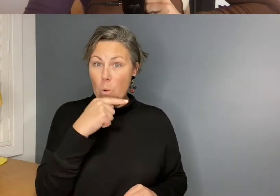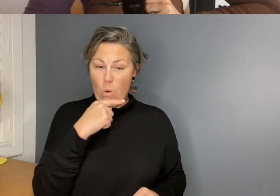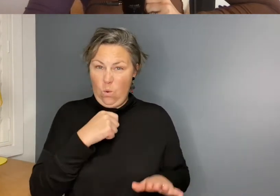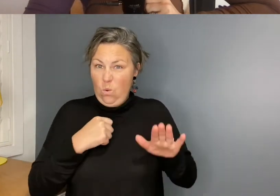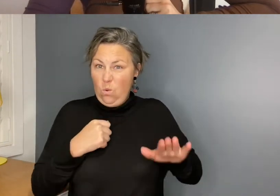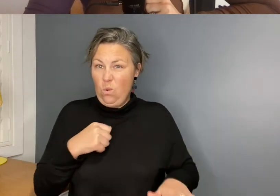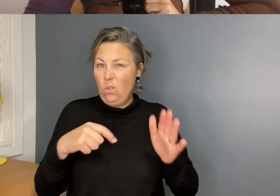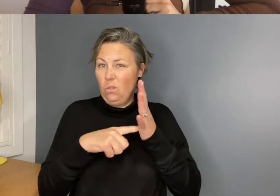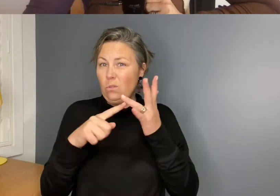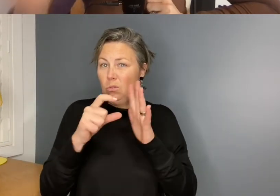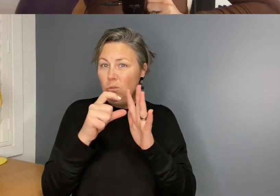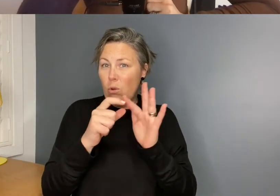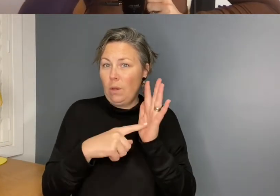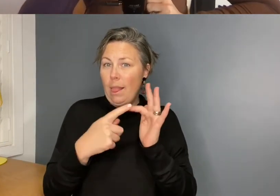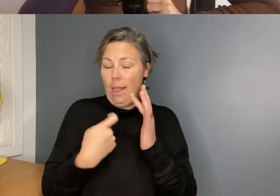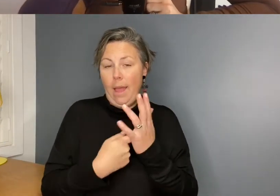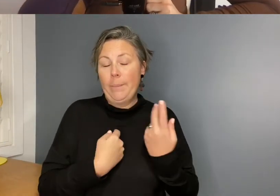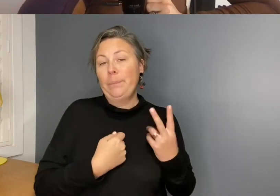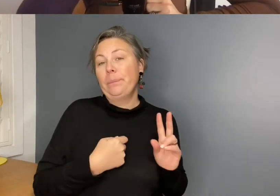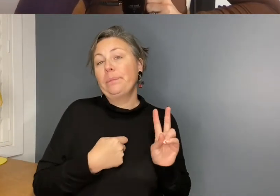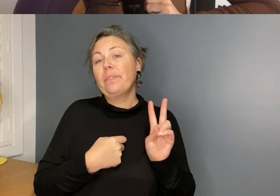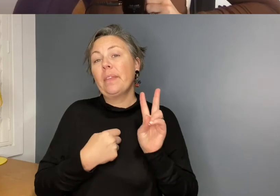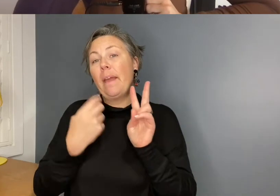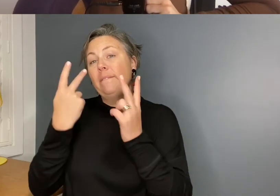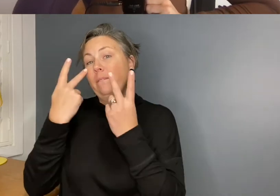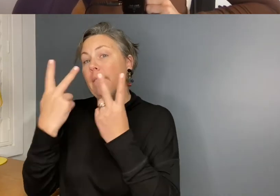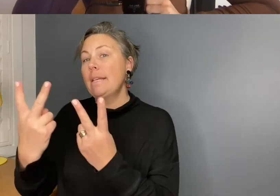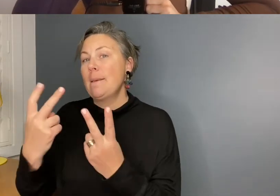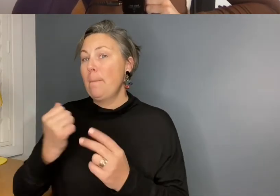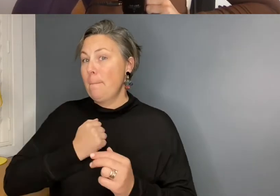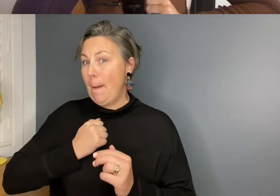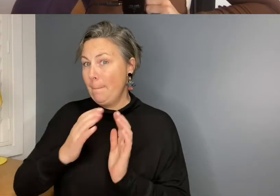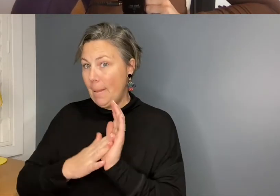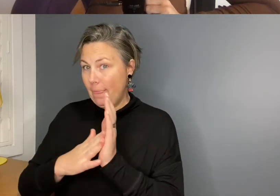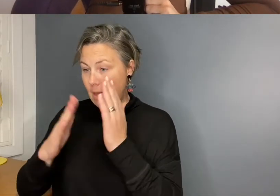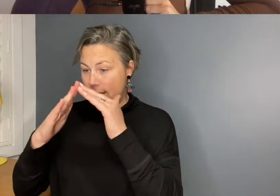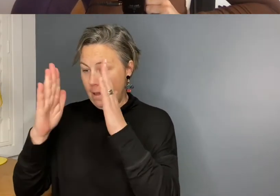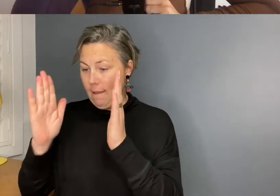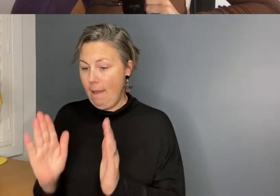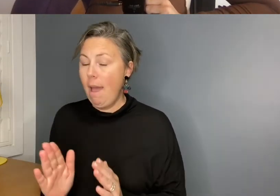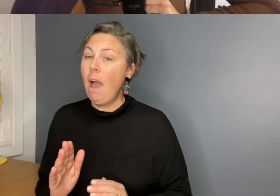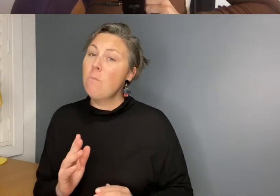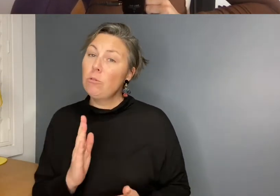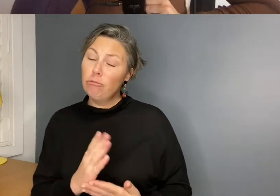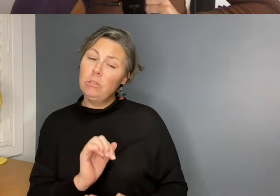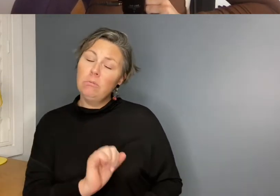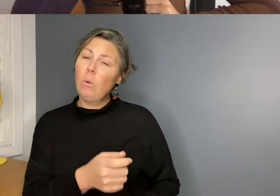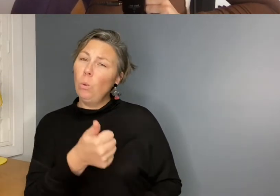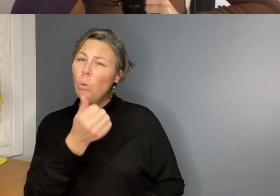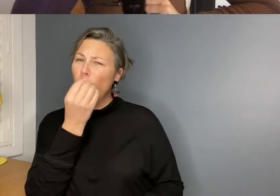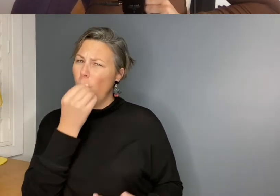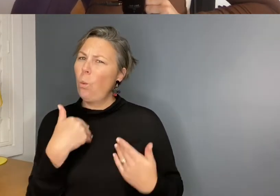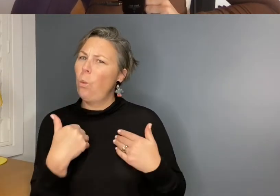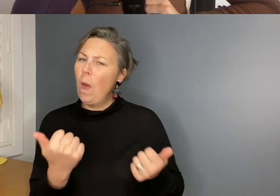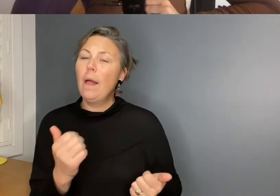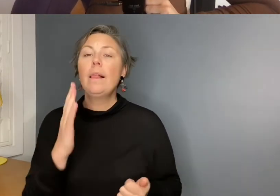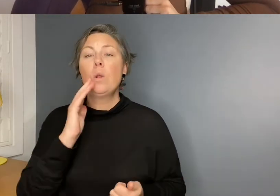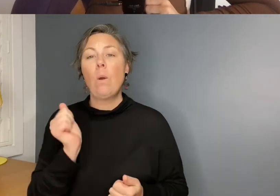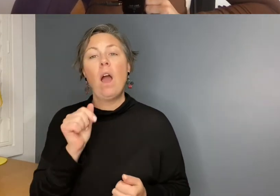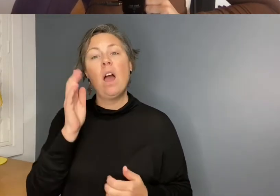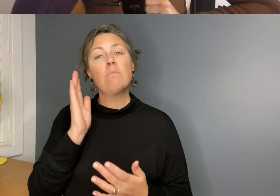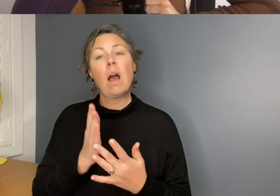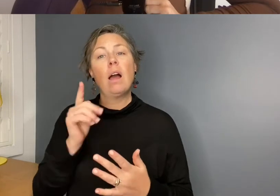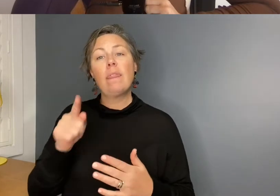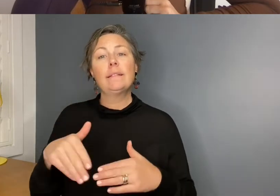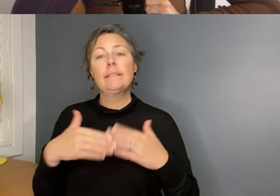house and he, to be fair, he's actually always been a really good, in inverted commas again, eater. Yeah. But I think he hadn't eaten